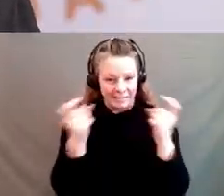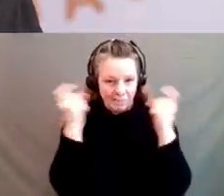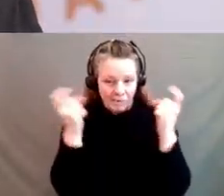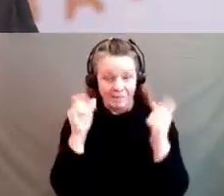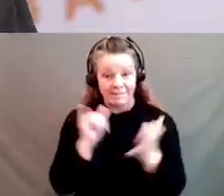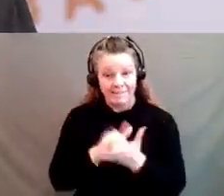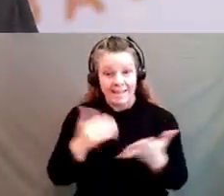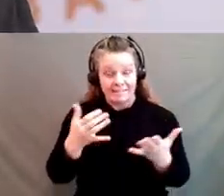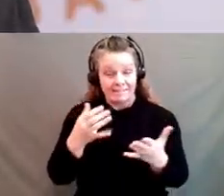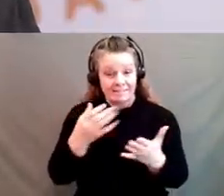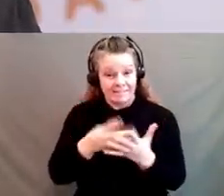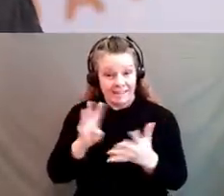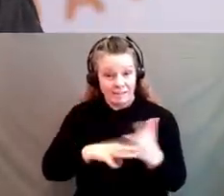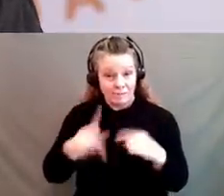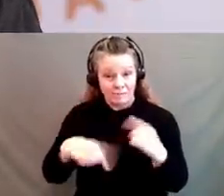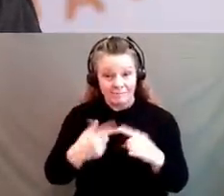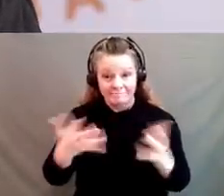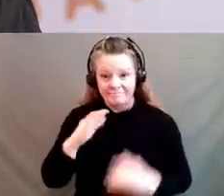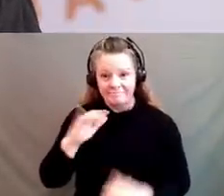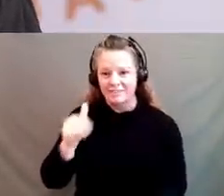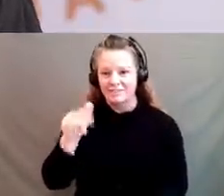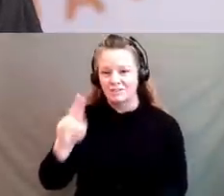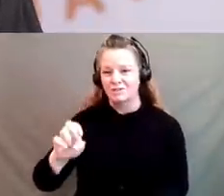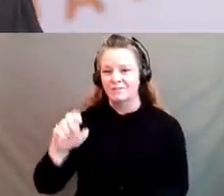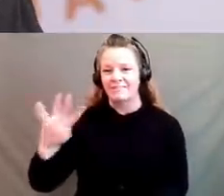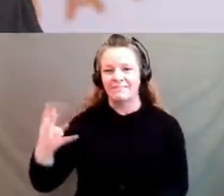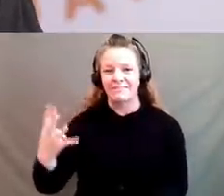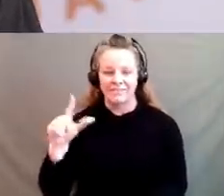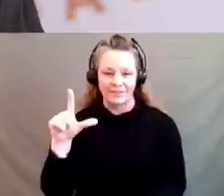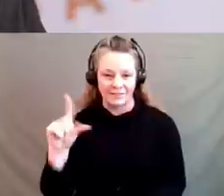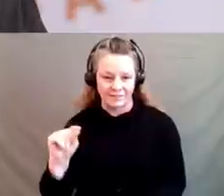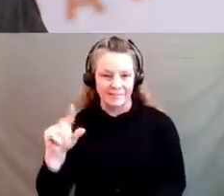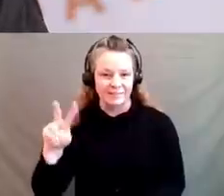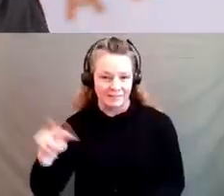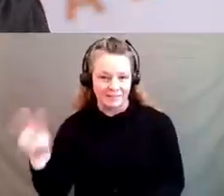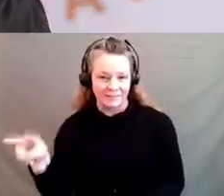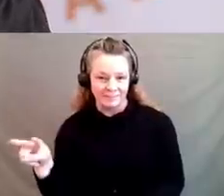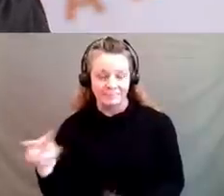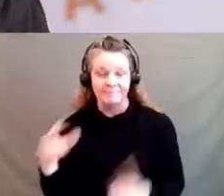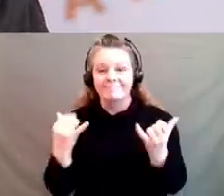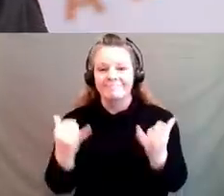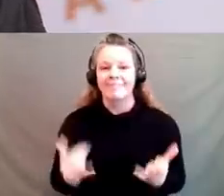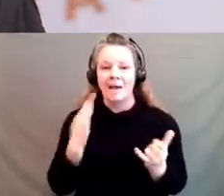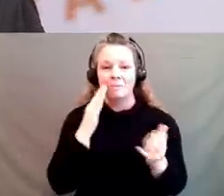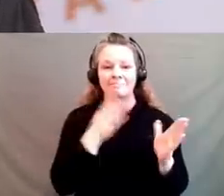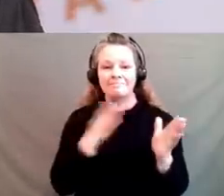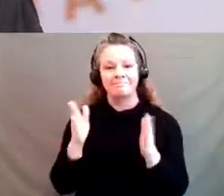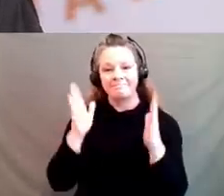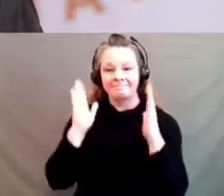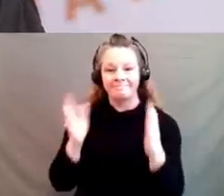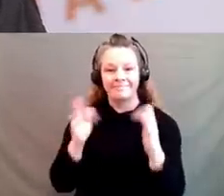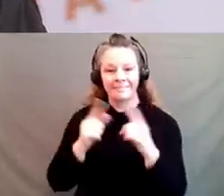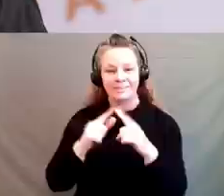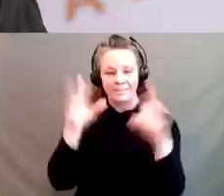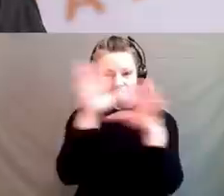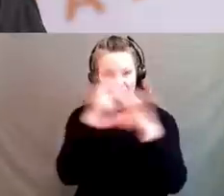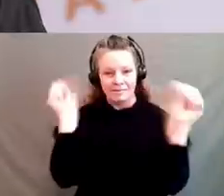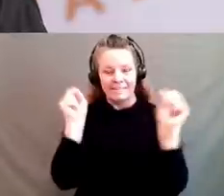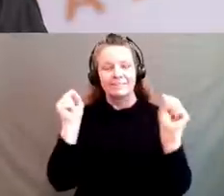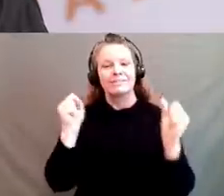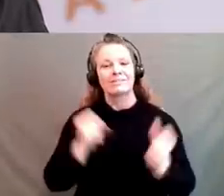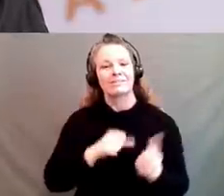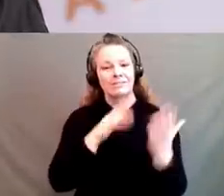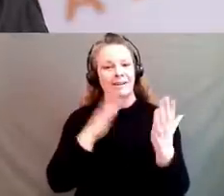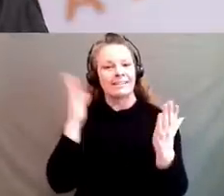for June 4th, 2022. And now, please turn your attention to the presidential address presented